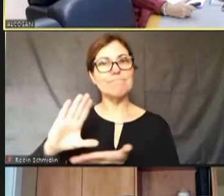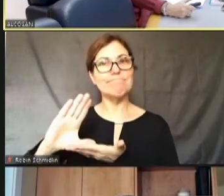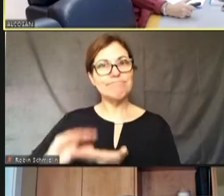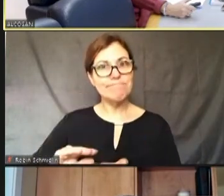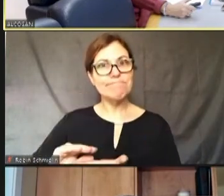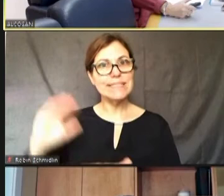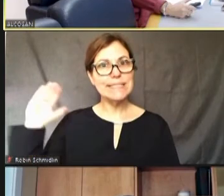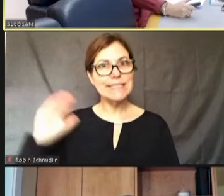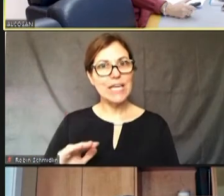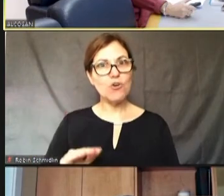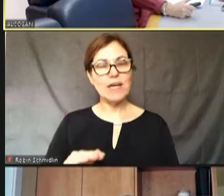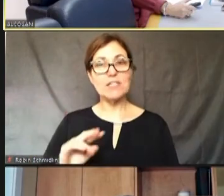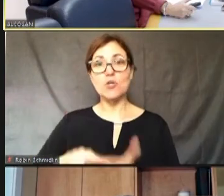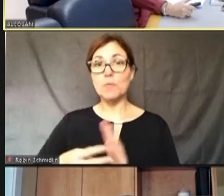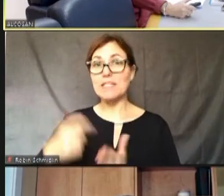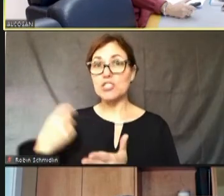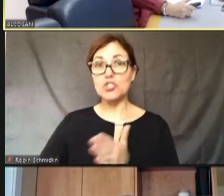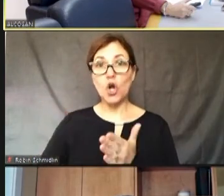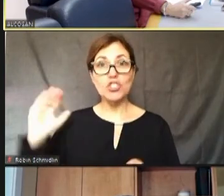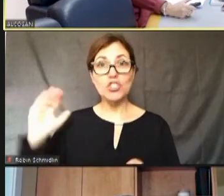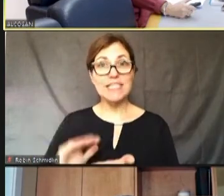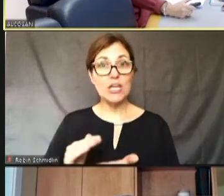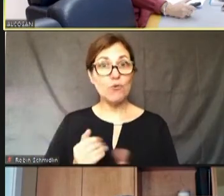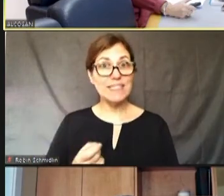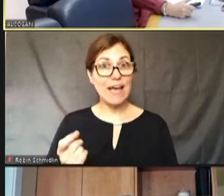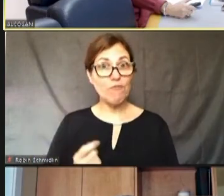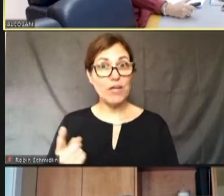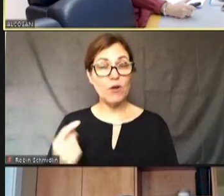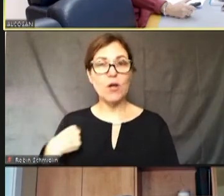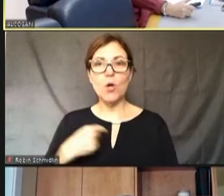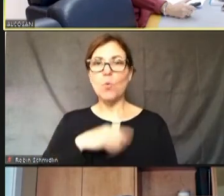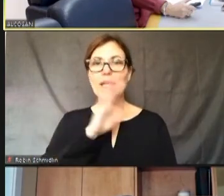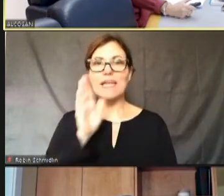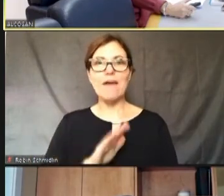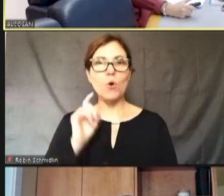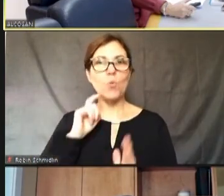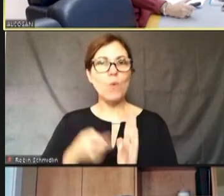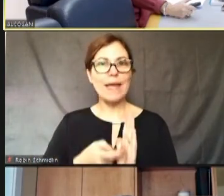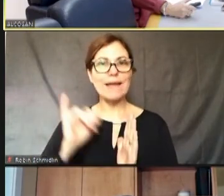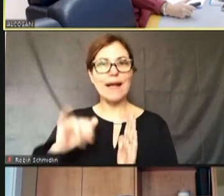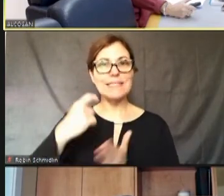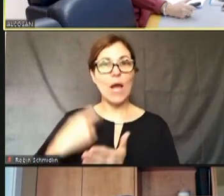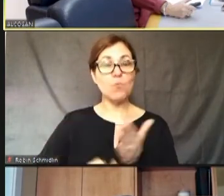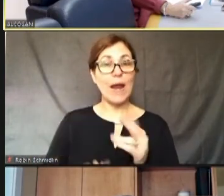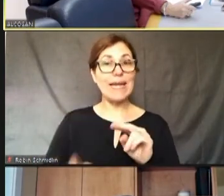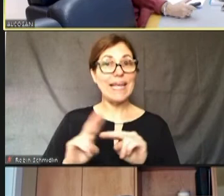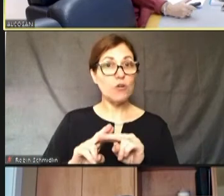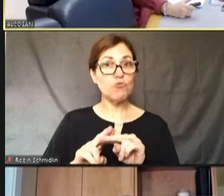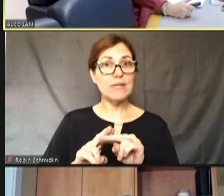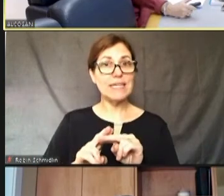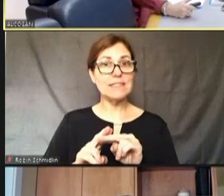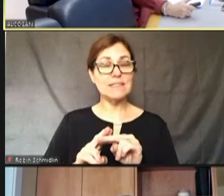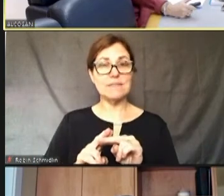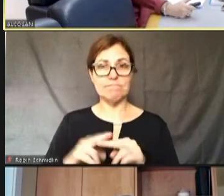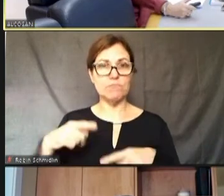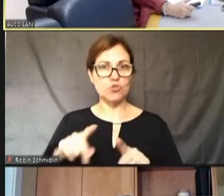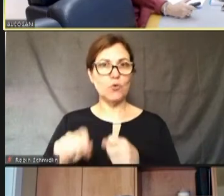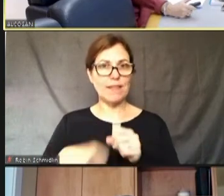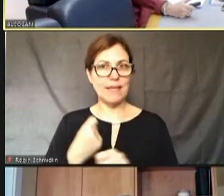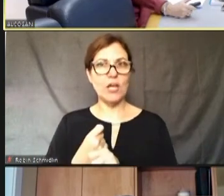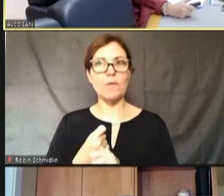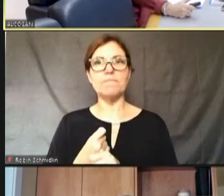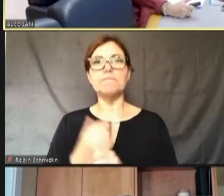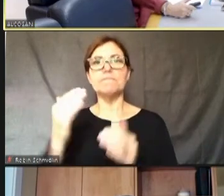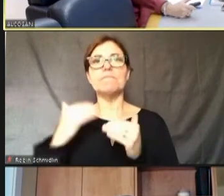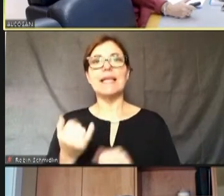year. So we've never recognized the whole rate increase in any given year. Interest income